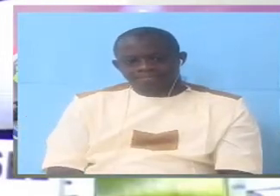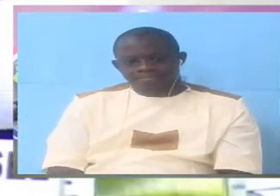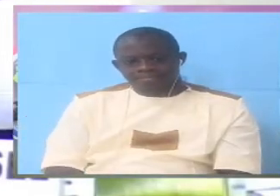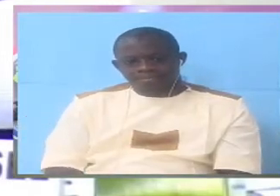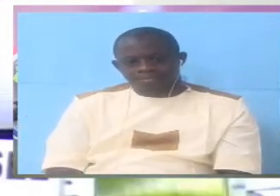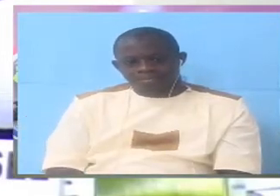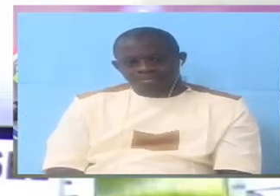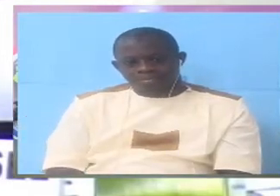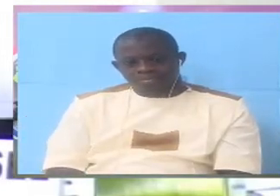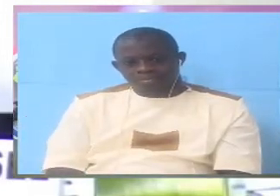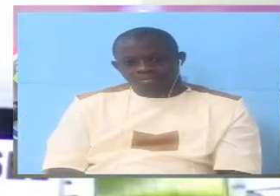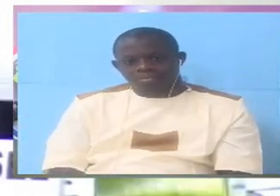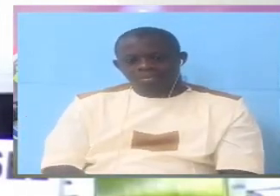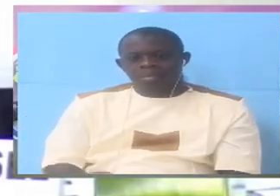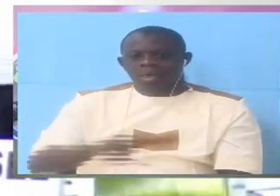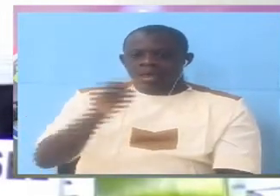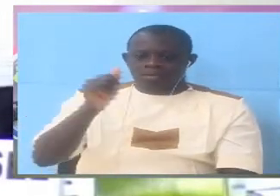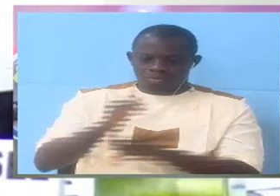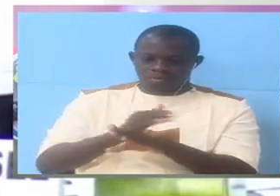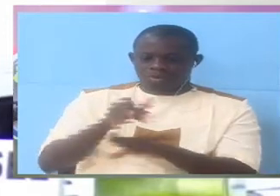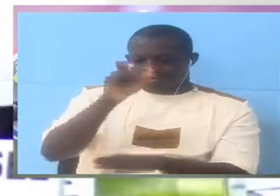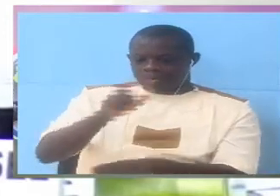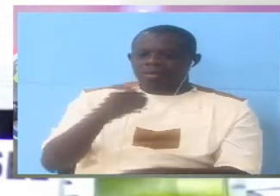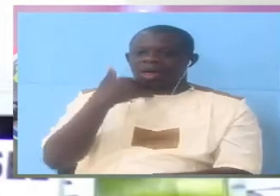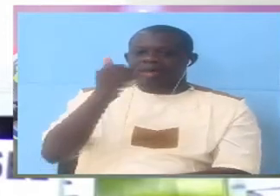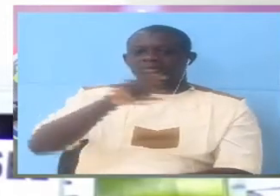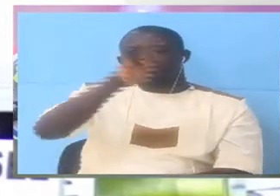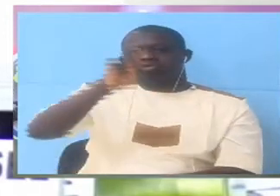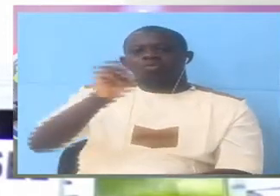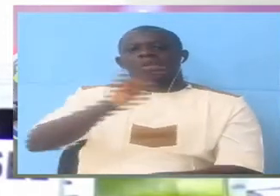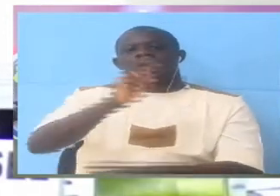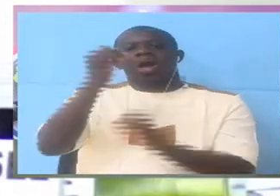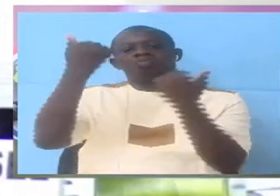And he was asked, and what happened after that?